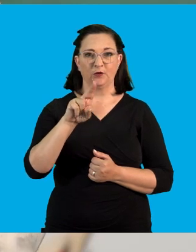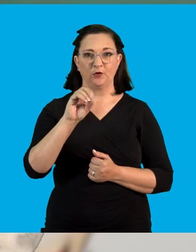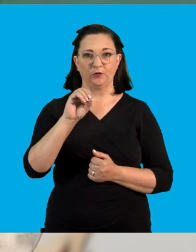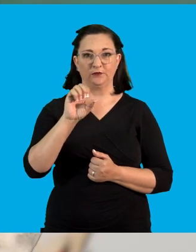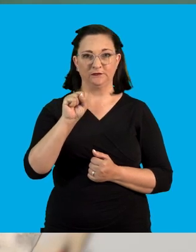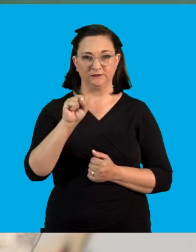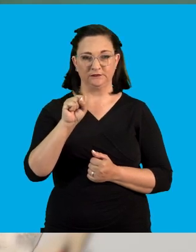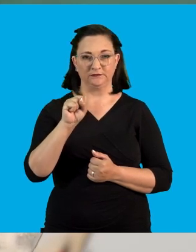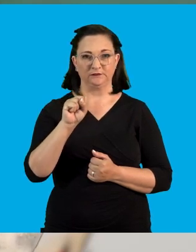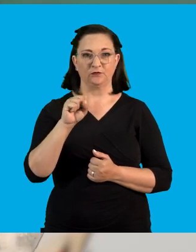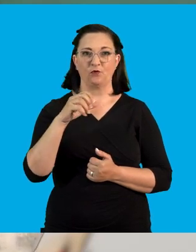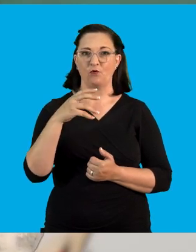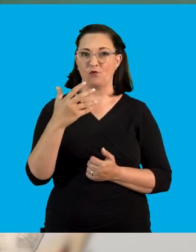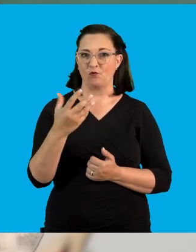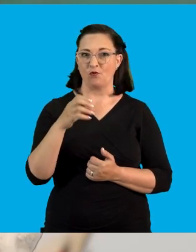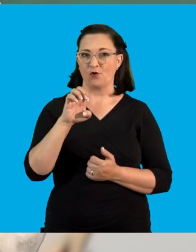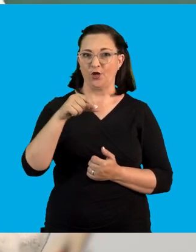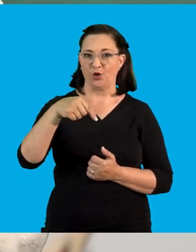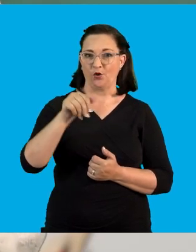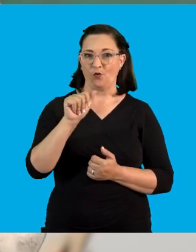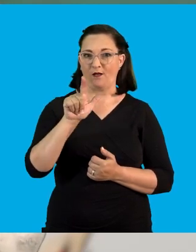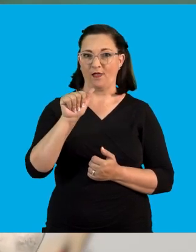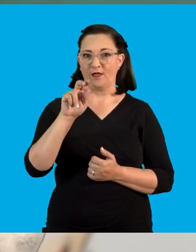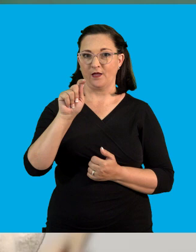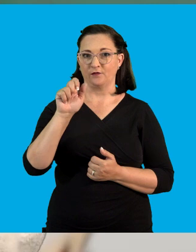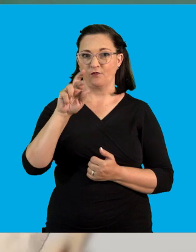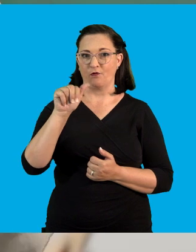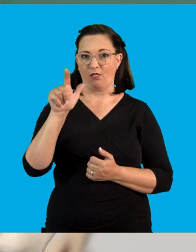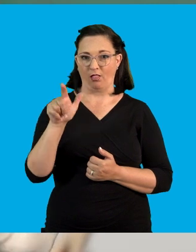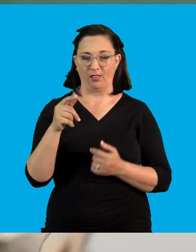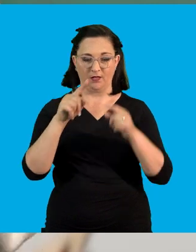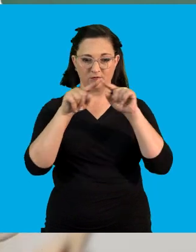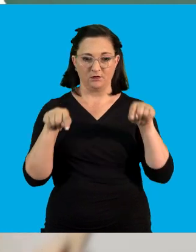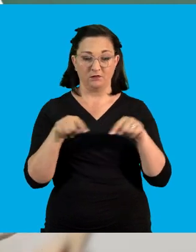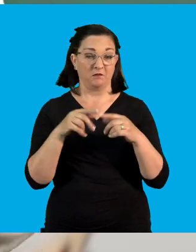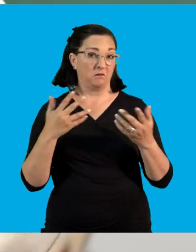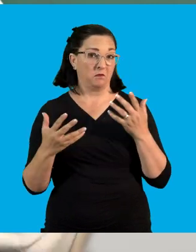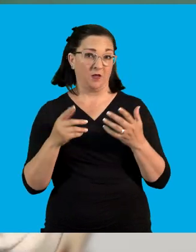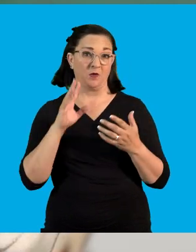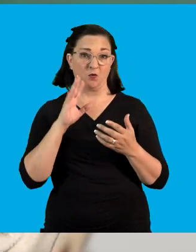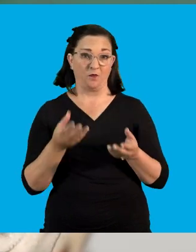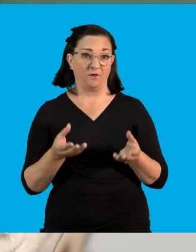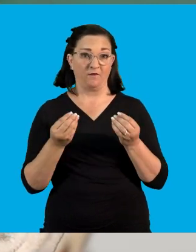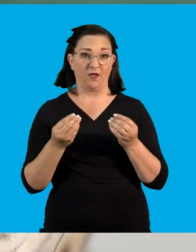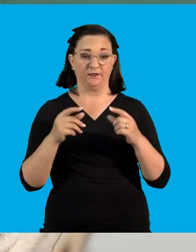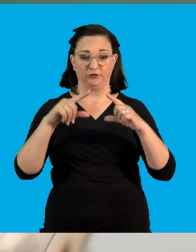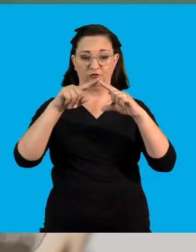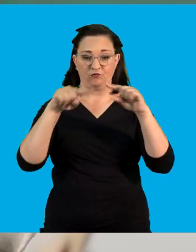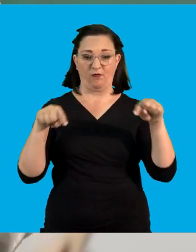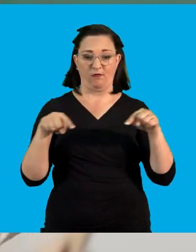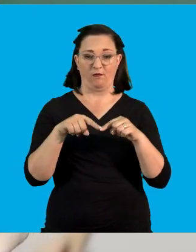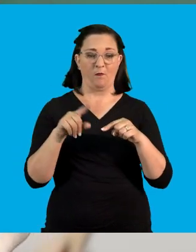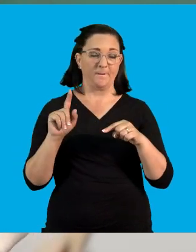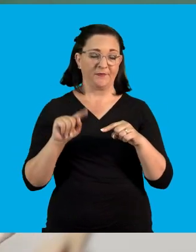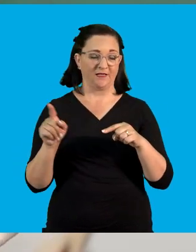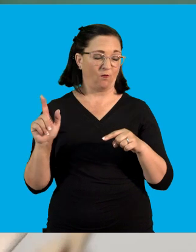isosceles or an equilateral triangle. Sometimes you might find a triangle that has different angles altogether. As long